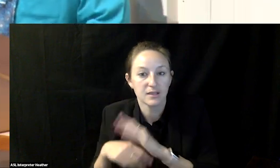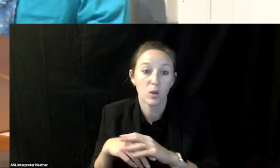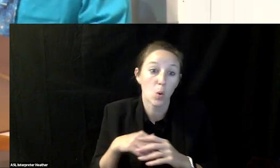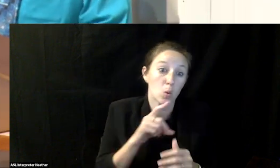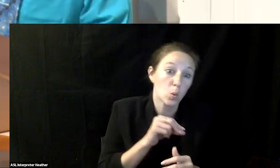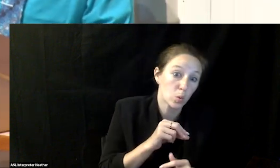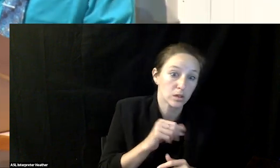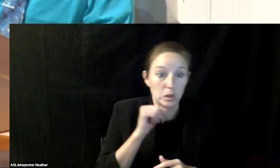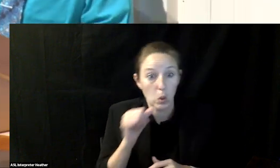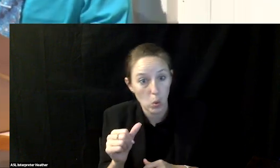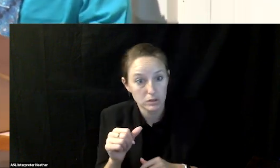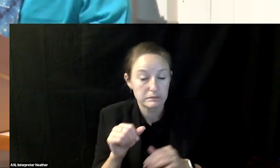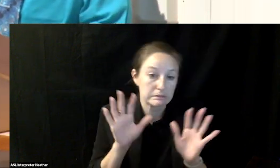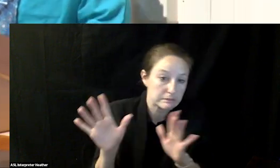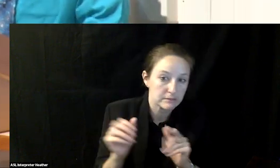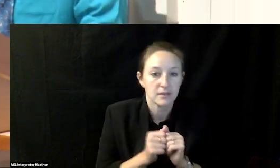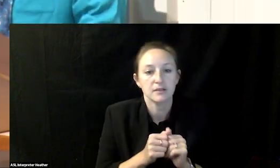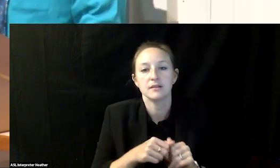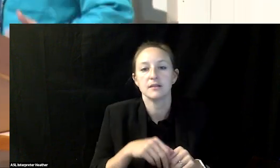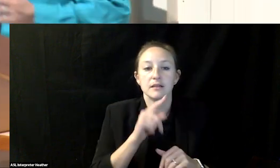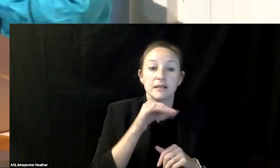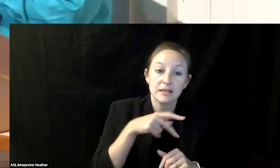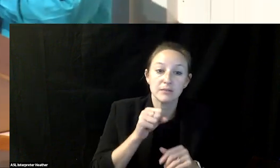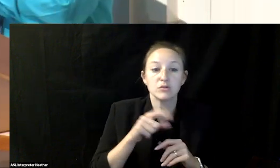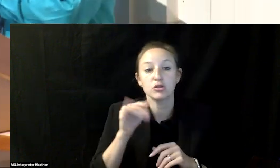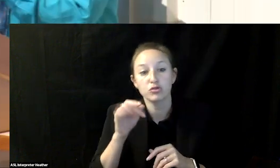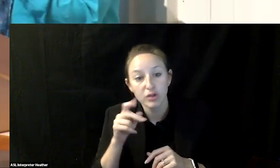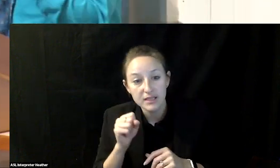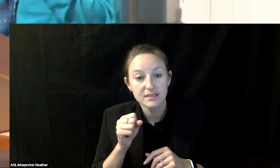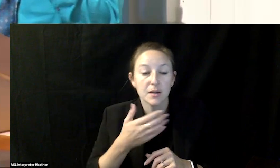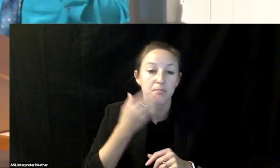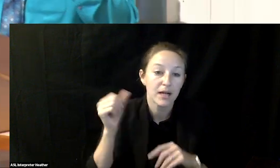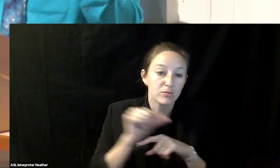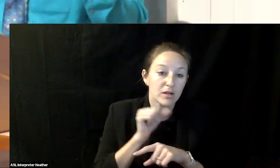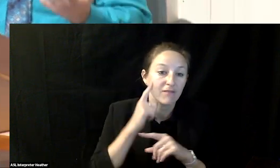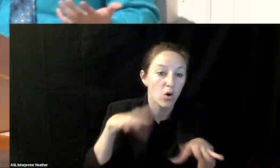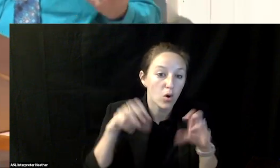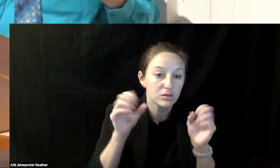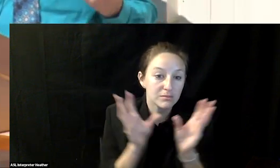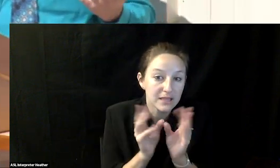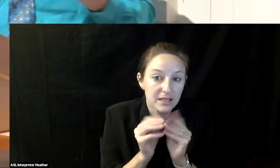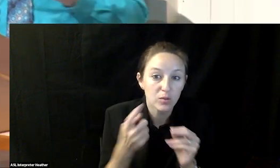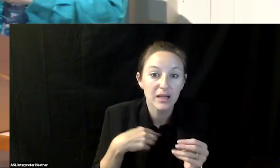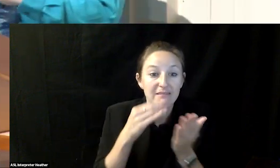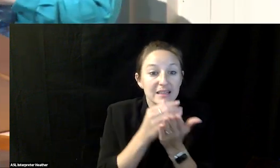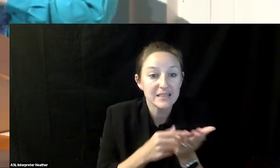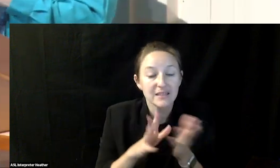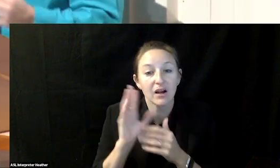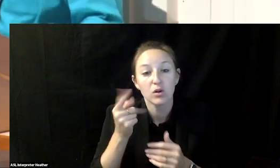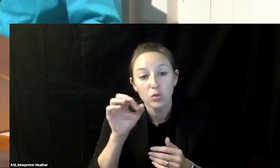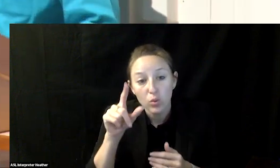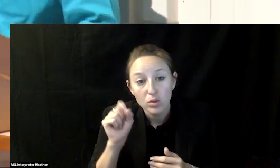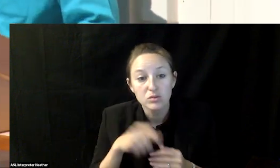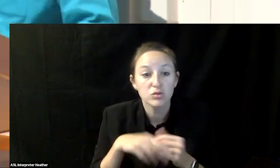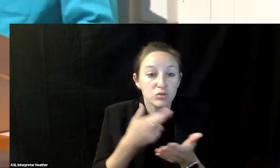don'ts, tips and tricks, best practices for hosting meetings. We have lists of our tools and resources. So